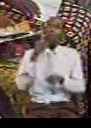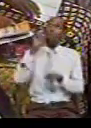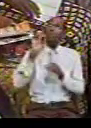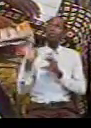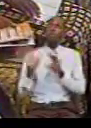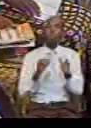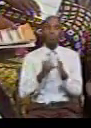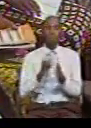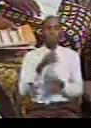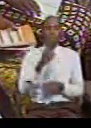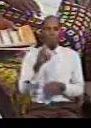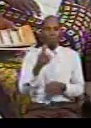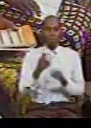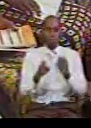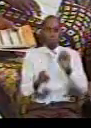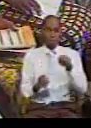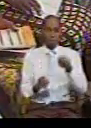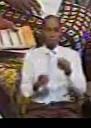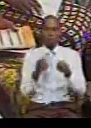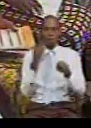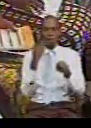Look at Hebrews chapter 7,